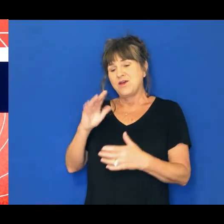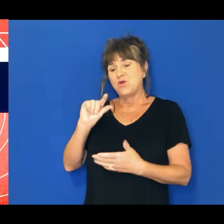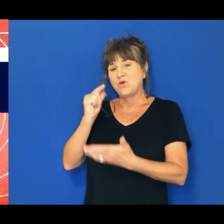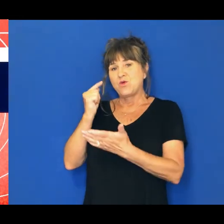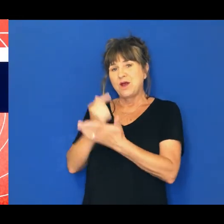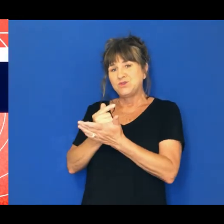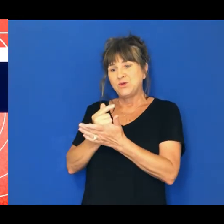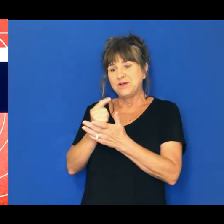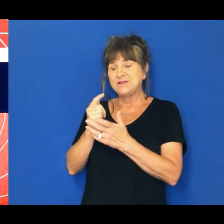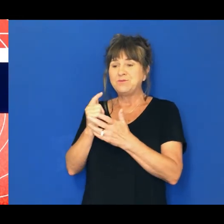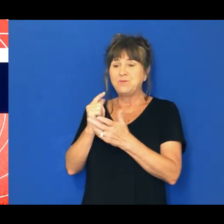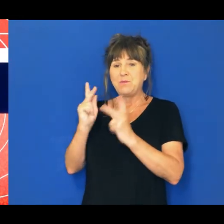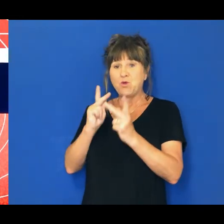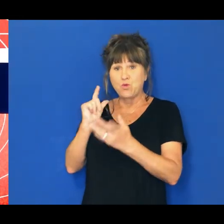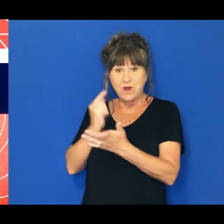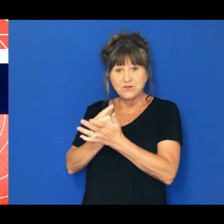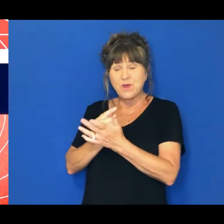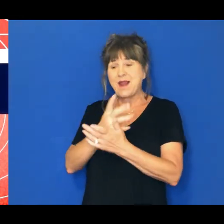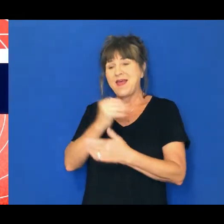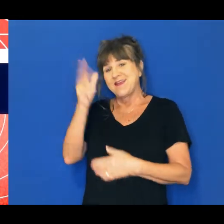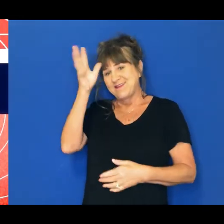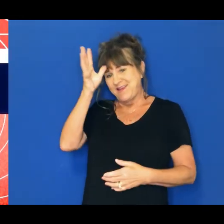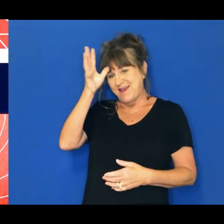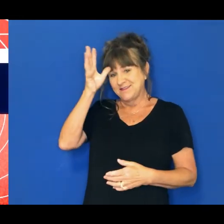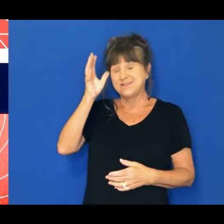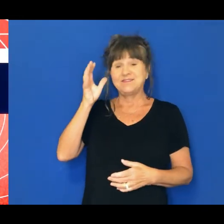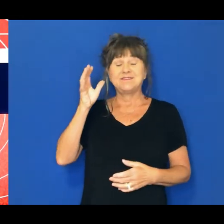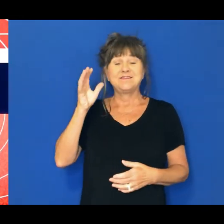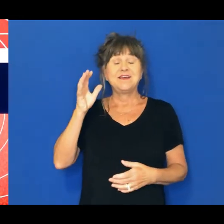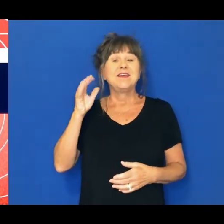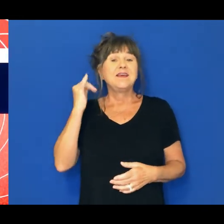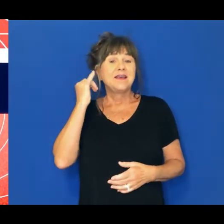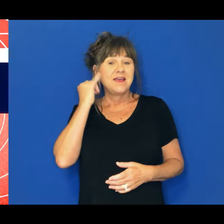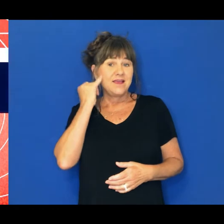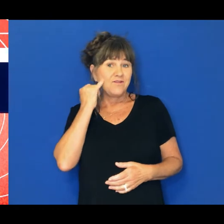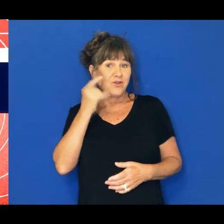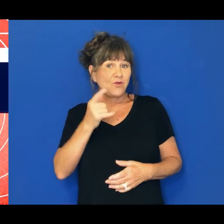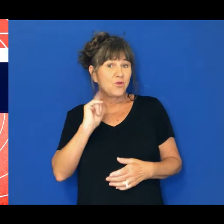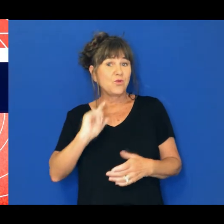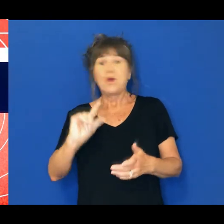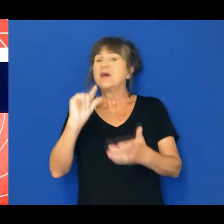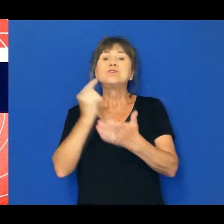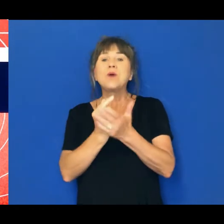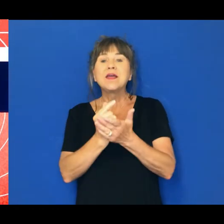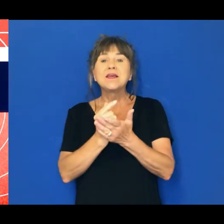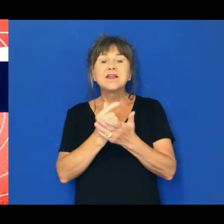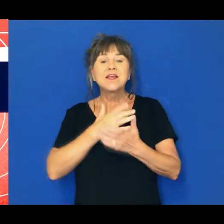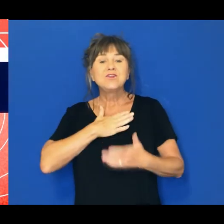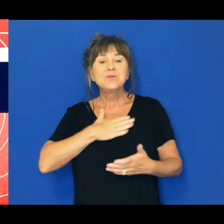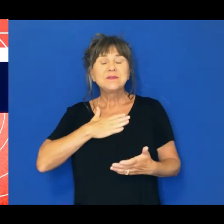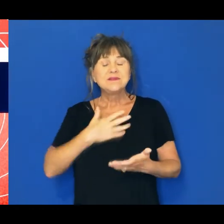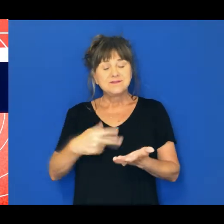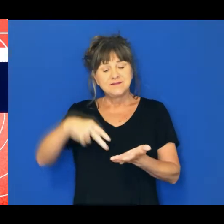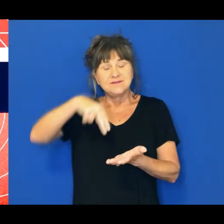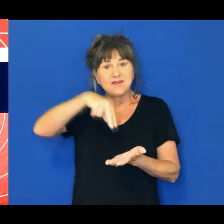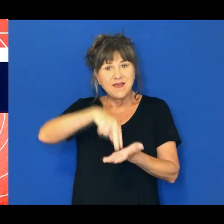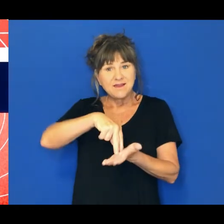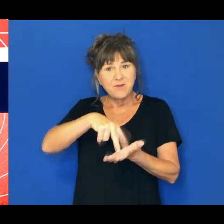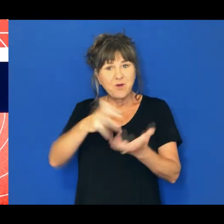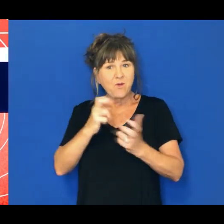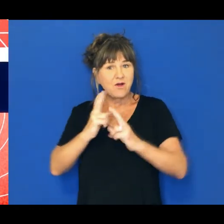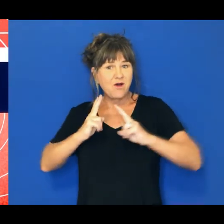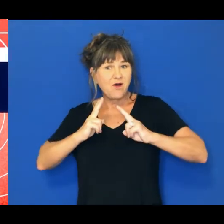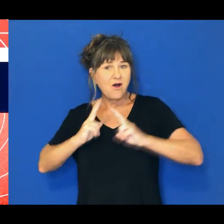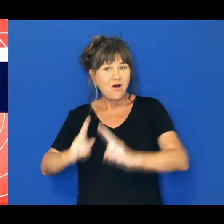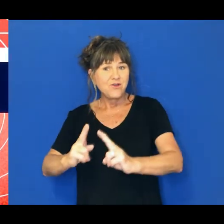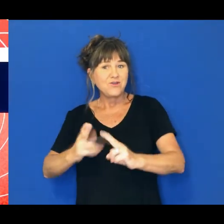graduated this year from high school, you got promoted, you graduated from college, you got your master's degree, would you stand up so we can celebrate you and honor you, all